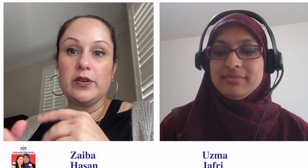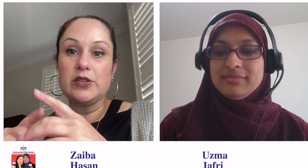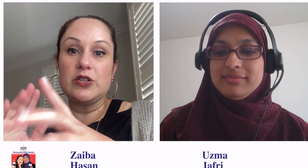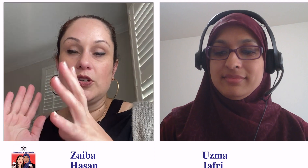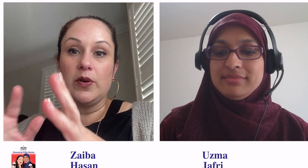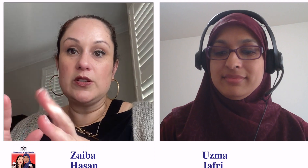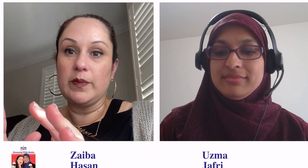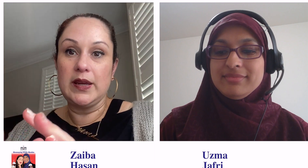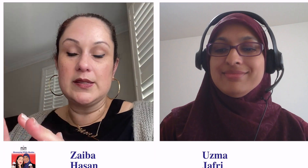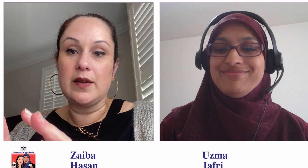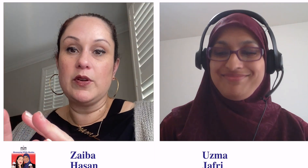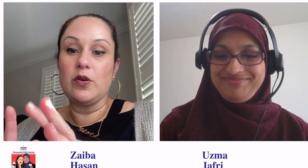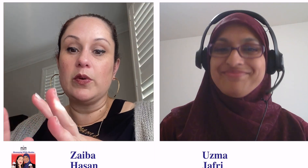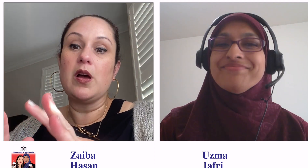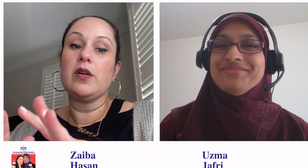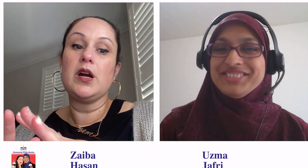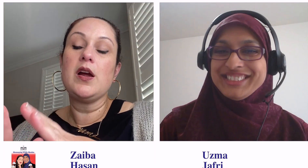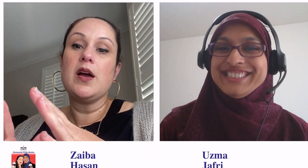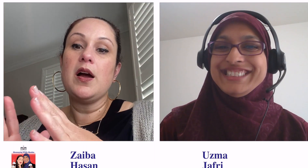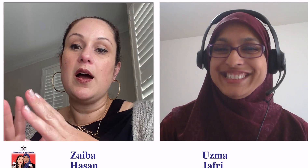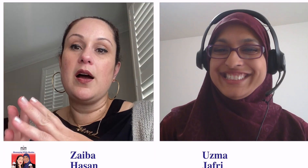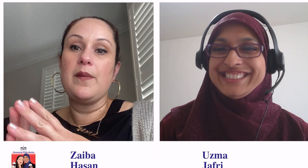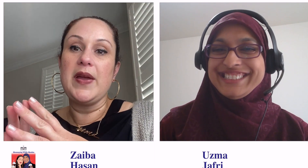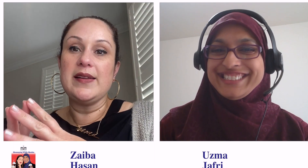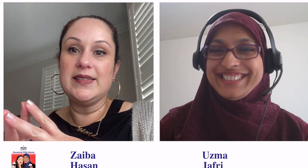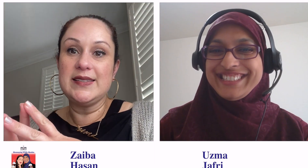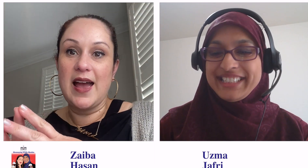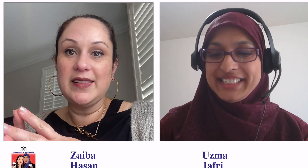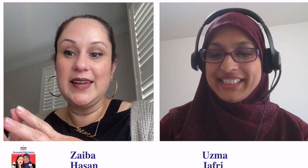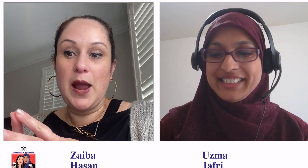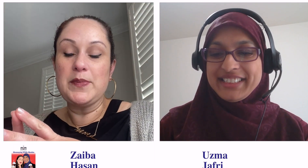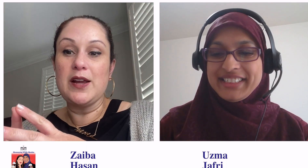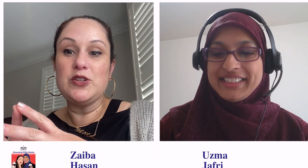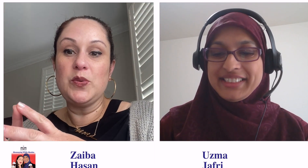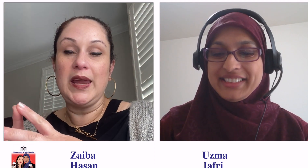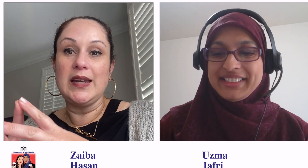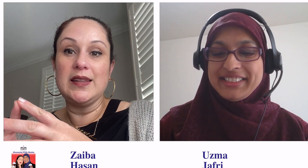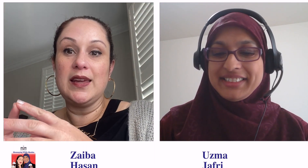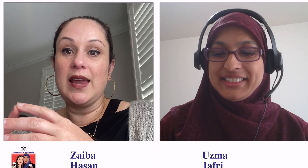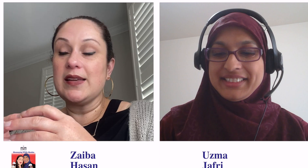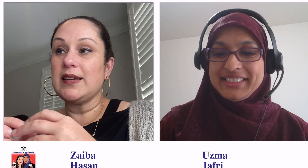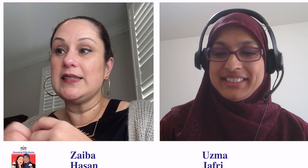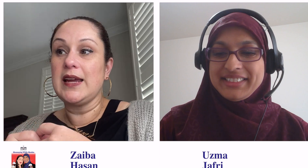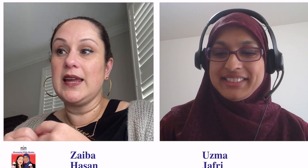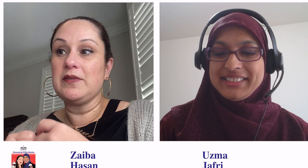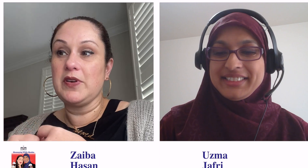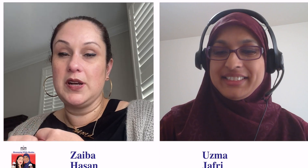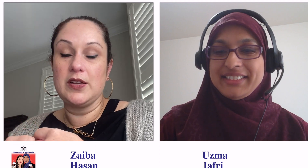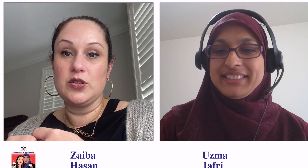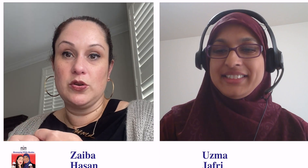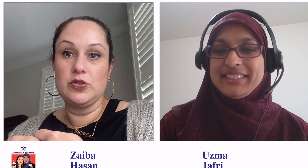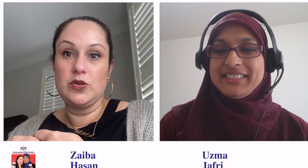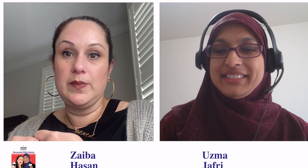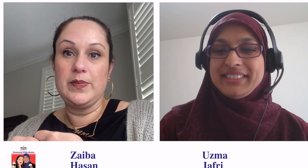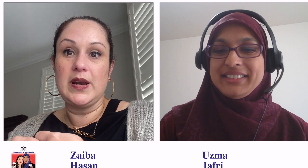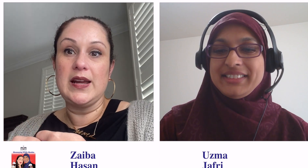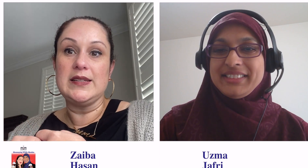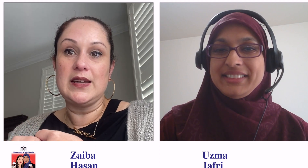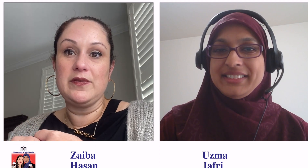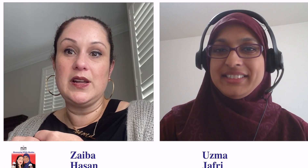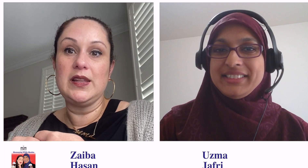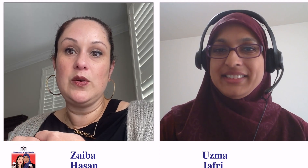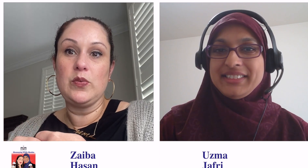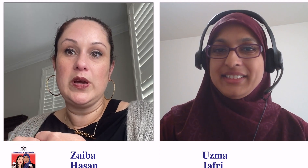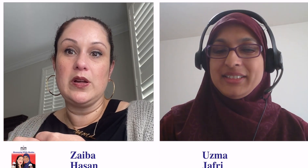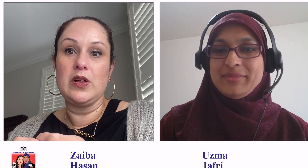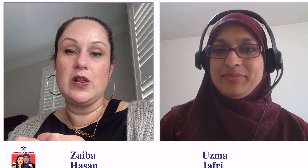their colors, because, you know, each of my kids have their own color, and sadly, I'm not doing anything as exciting and fun as Girls Trip, but I